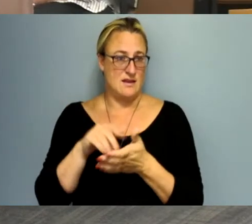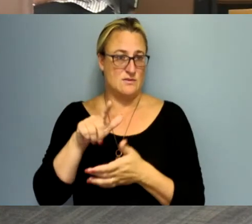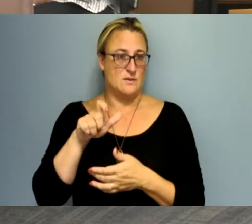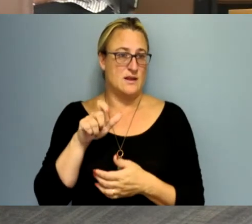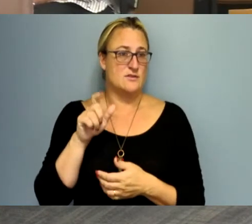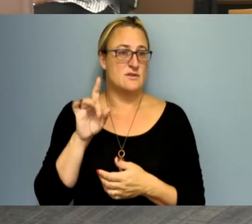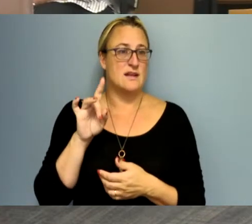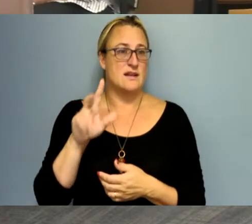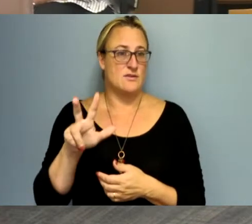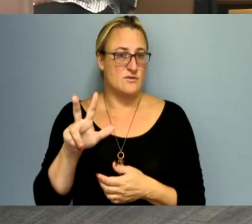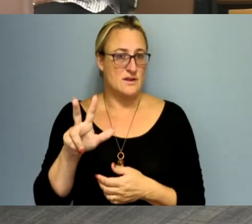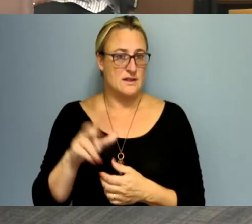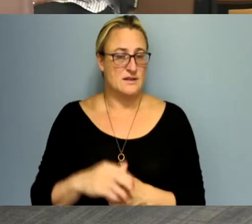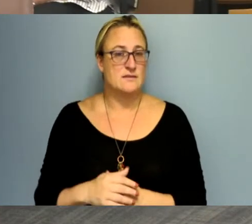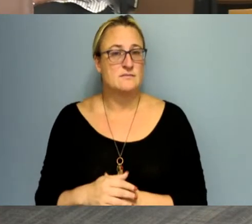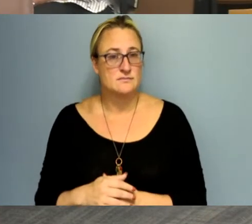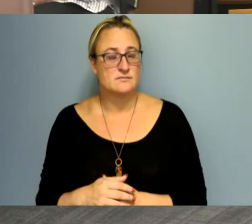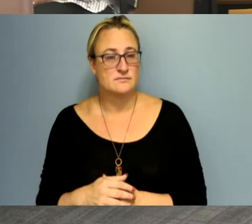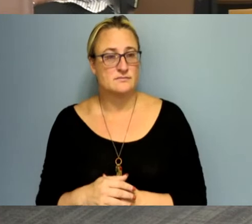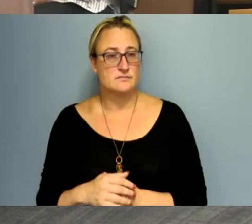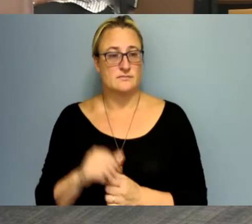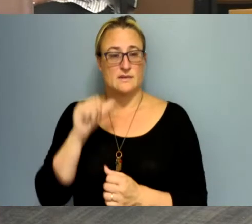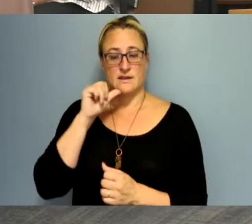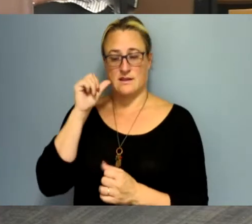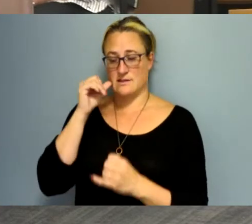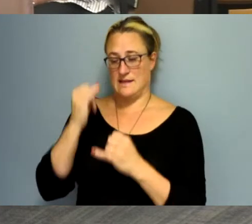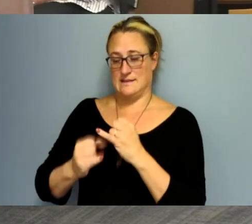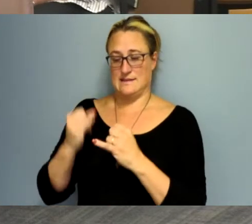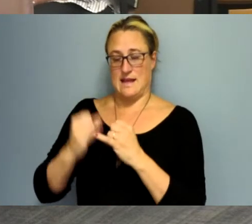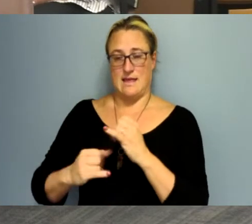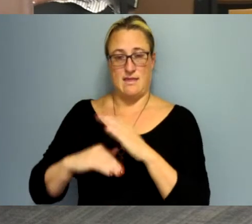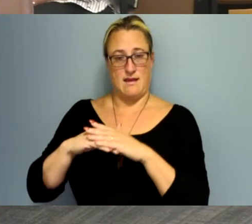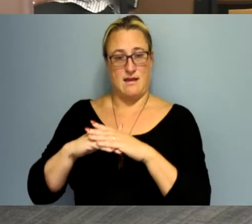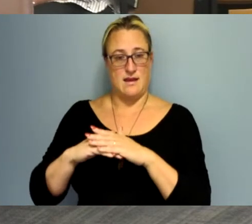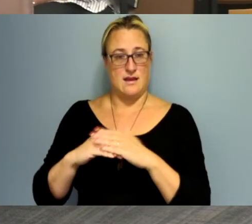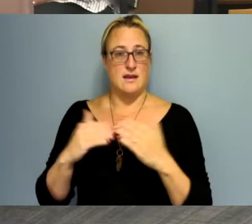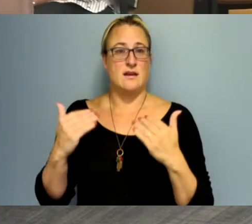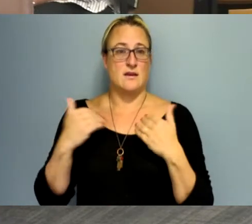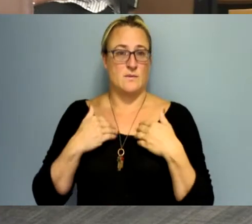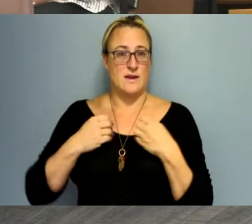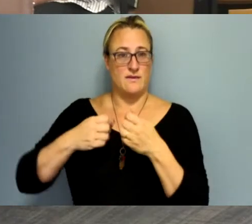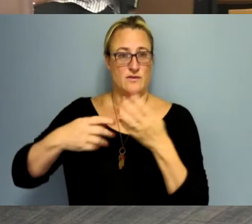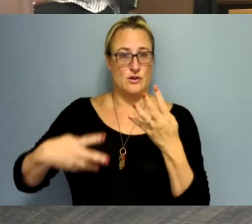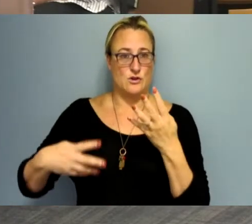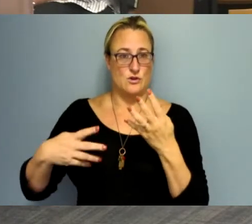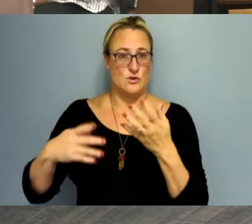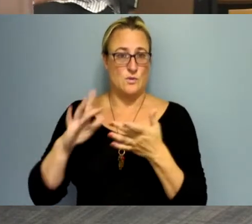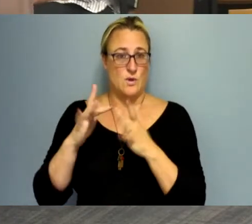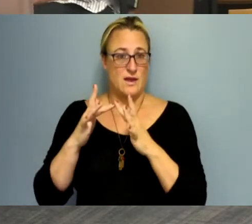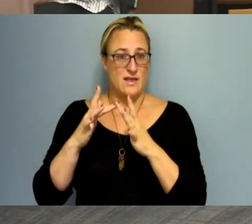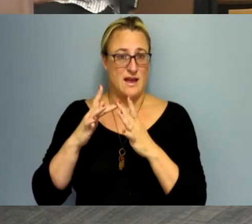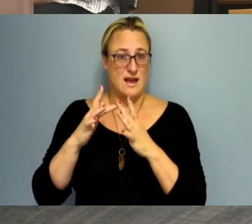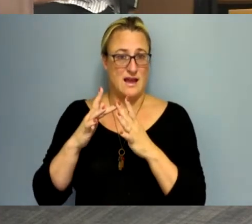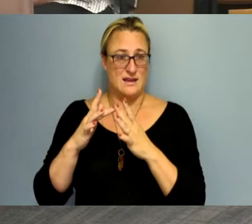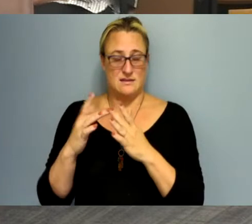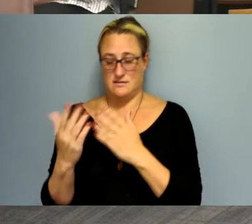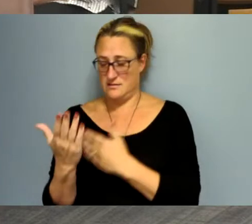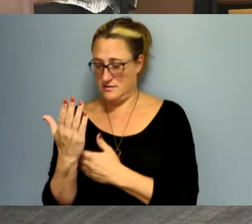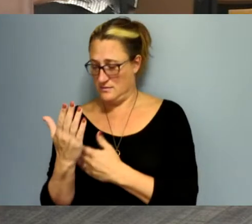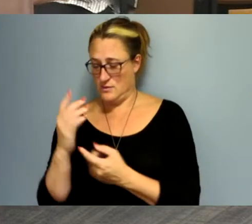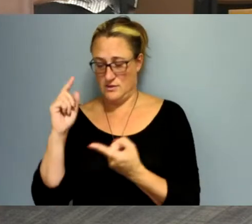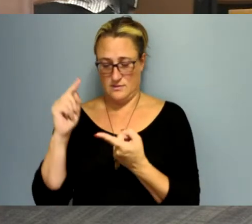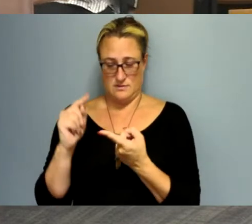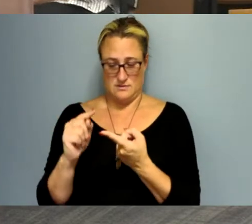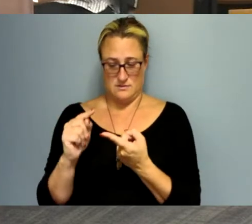70,183. From yesterday's deadline, we've got the queue online down to this morning. Before I came down, there were